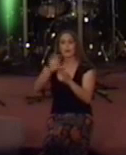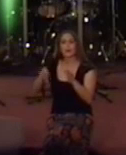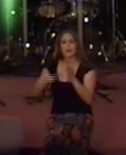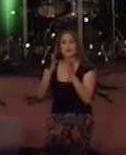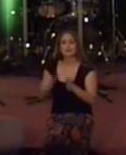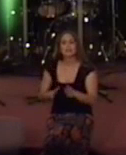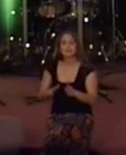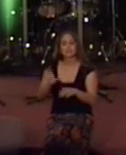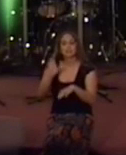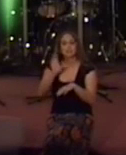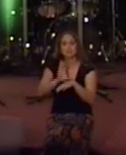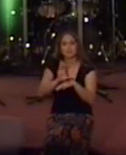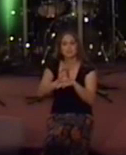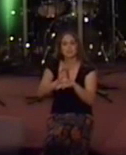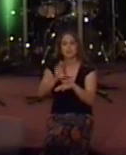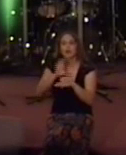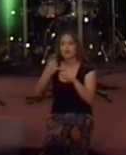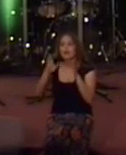church?